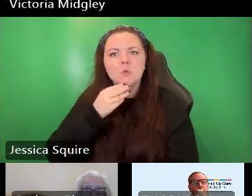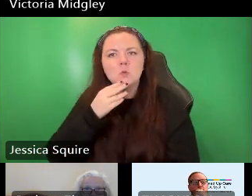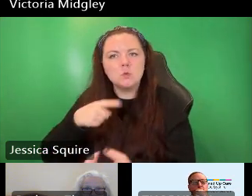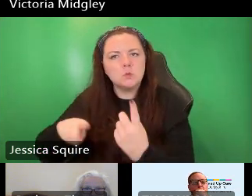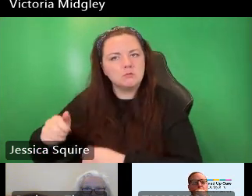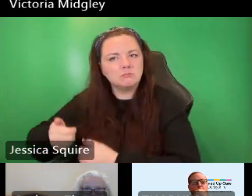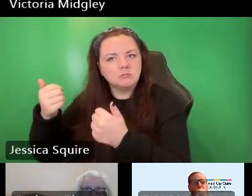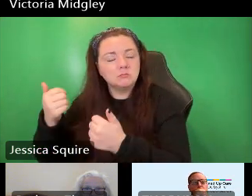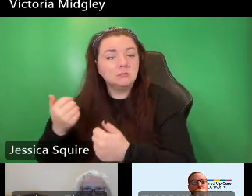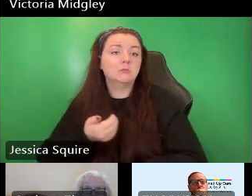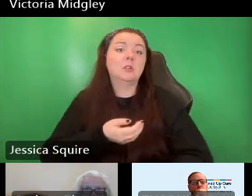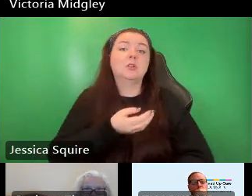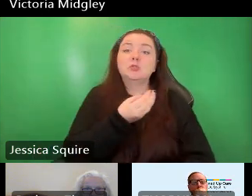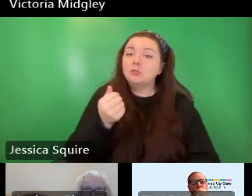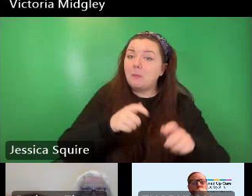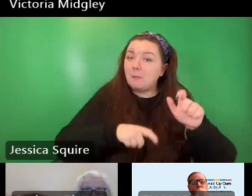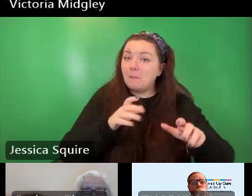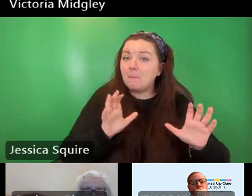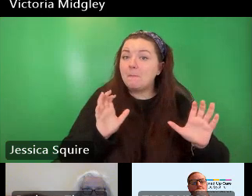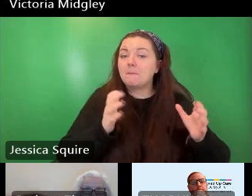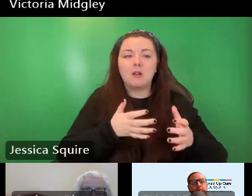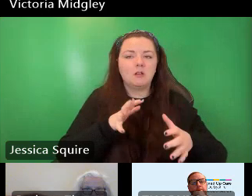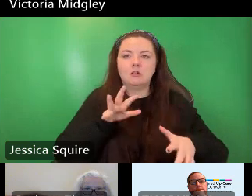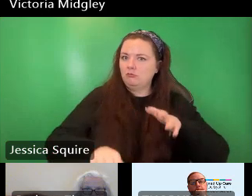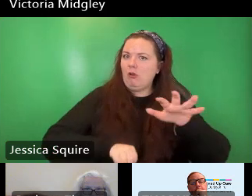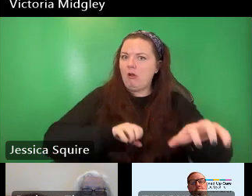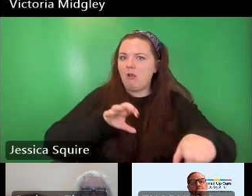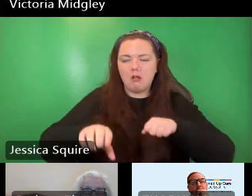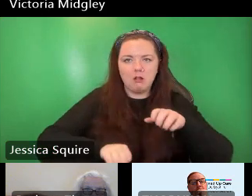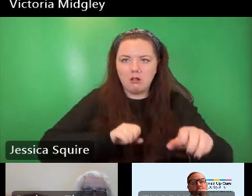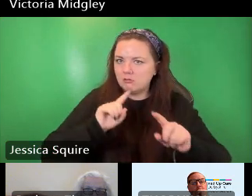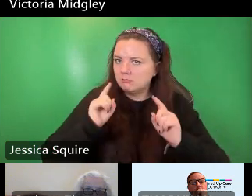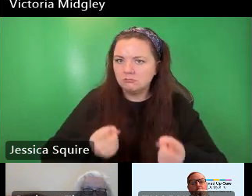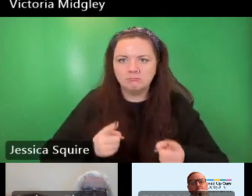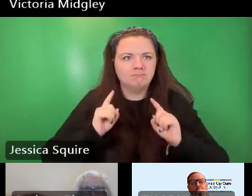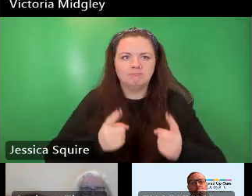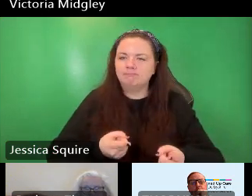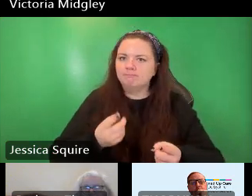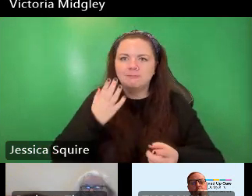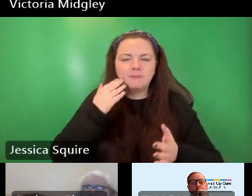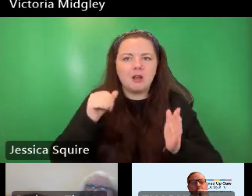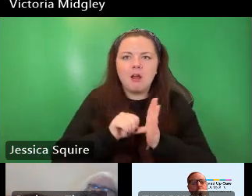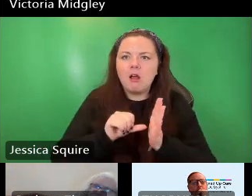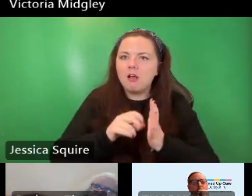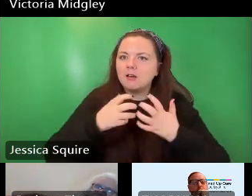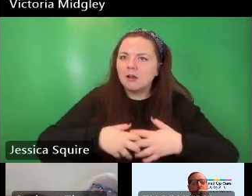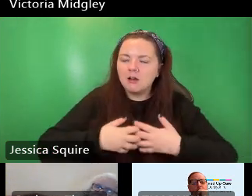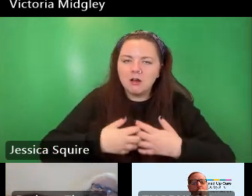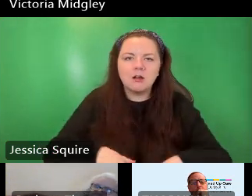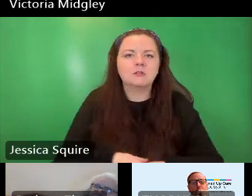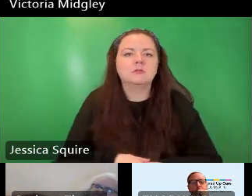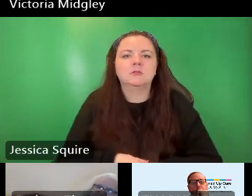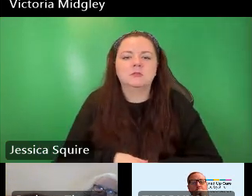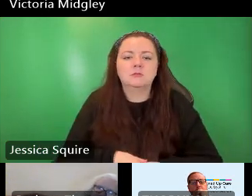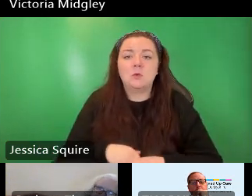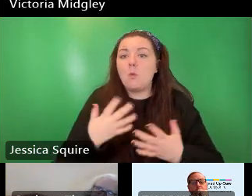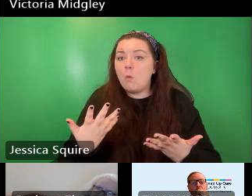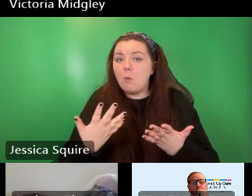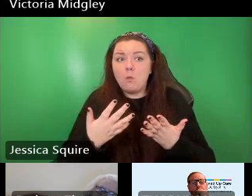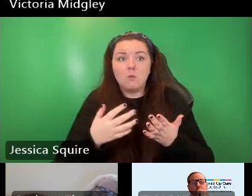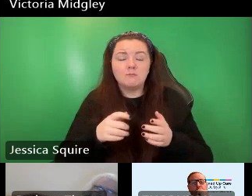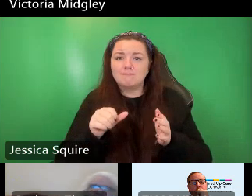where what some people would call digital literacy are struggling. There's also elements around the ability to afford digital interaction